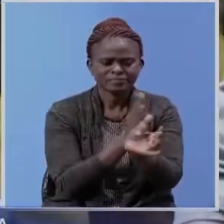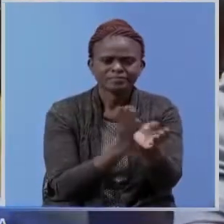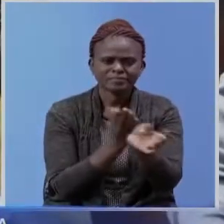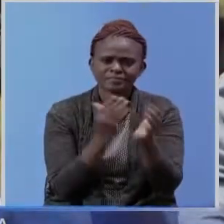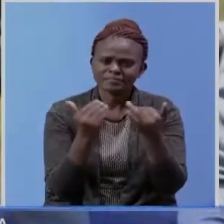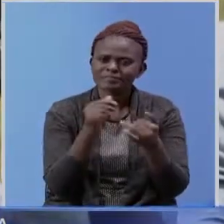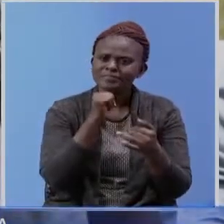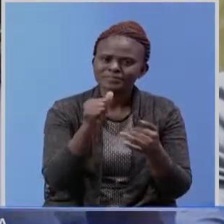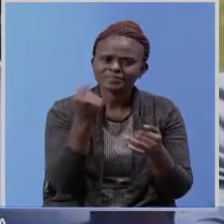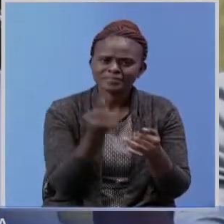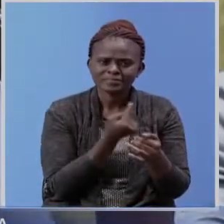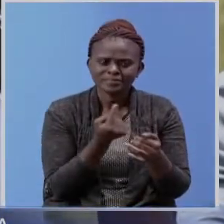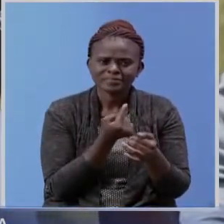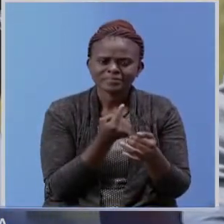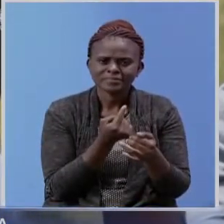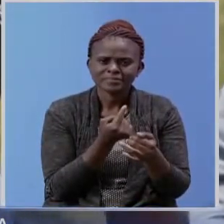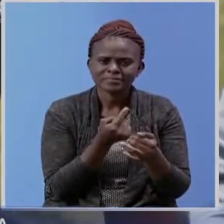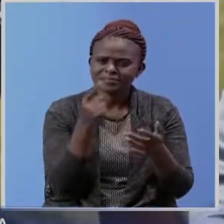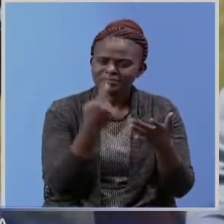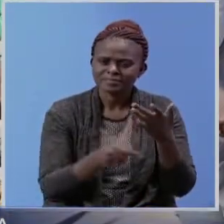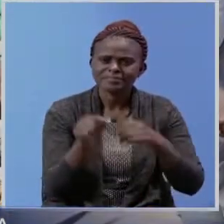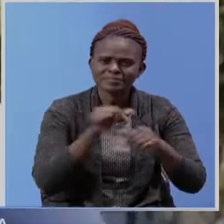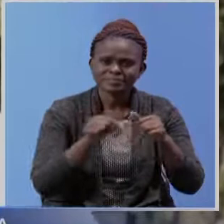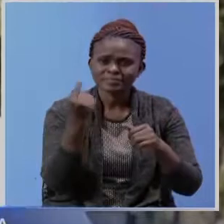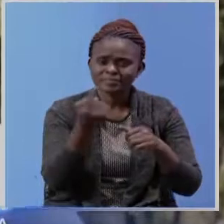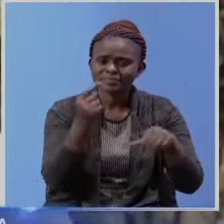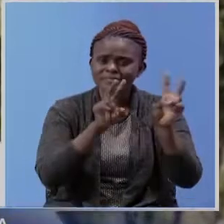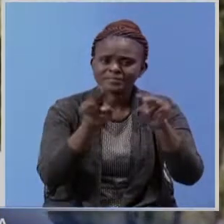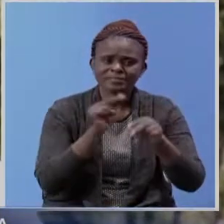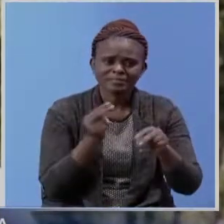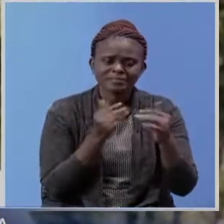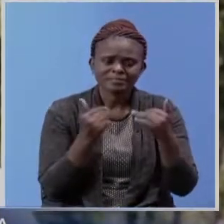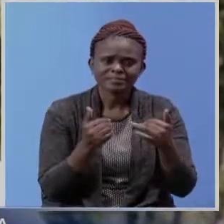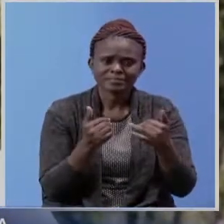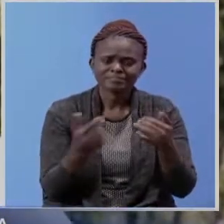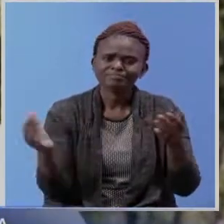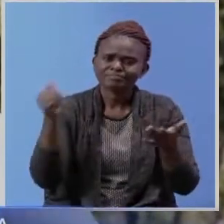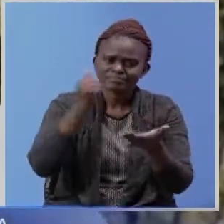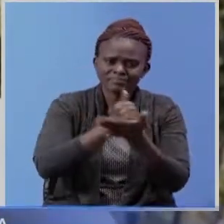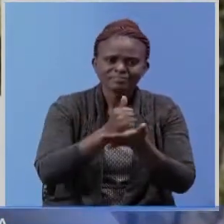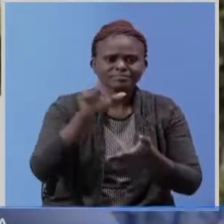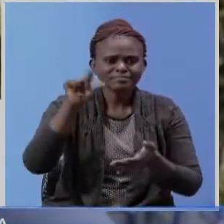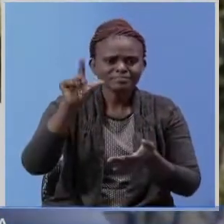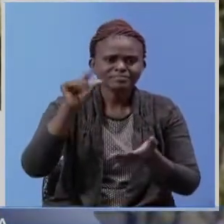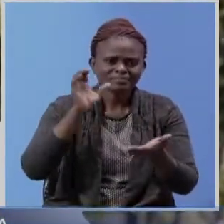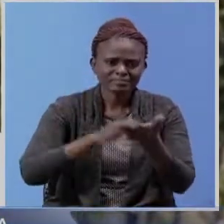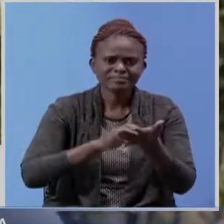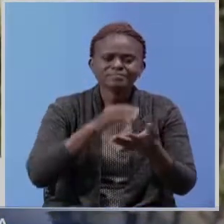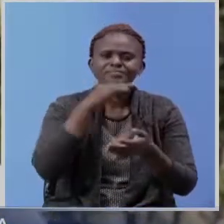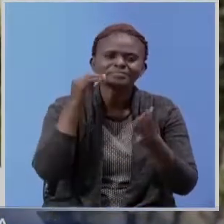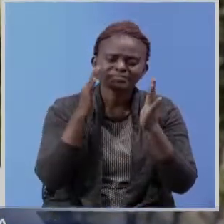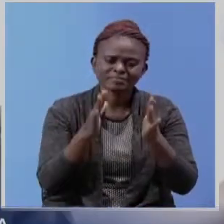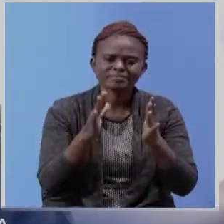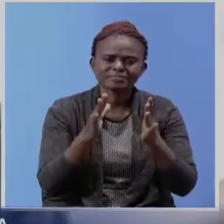not the backyard crop we used to know many, many years ago. We are engaging 20,000 growers to grow the